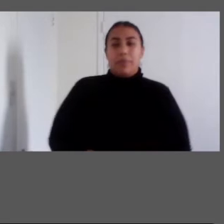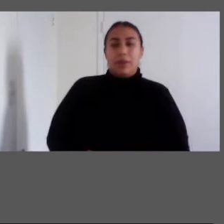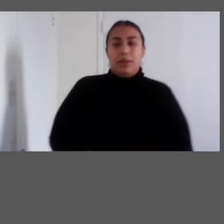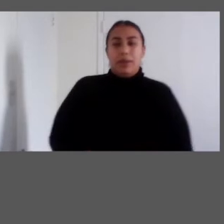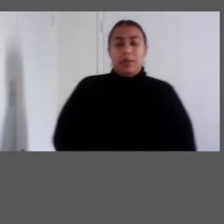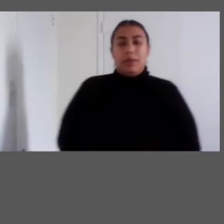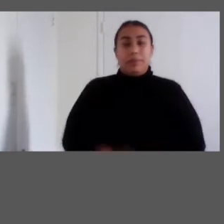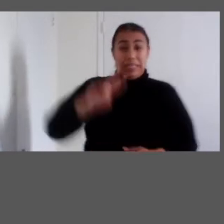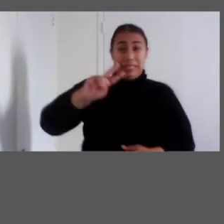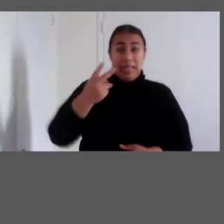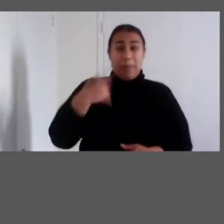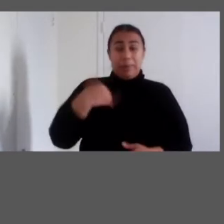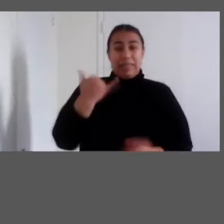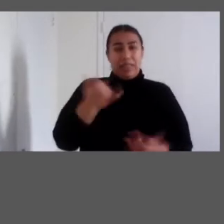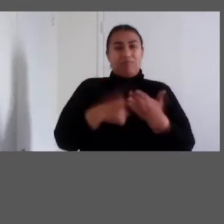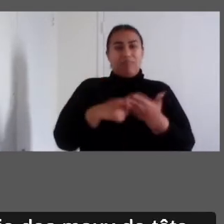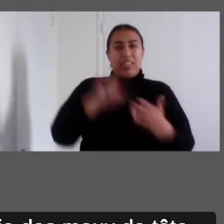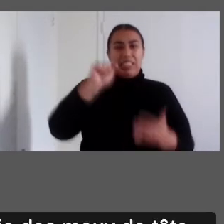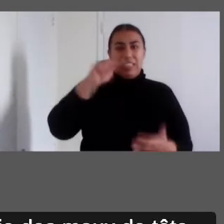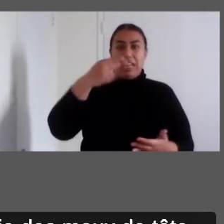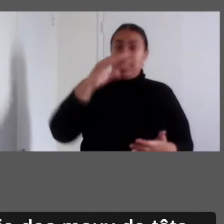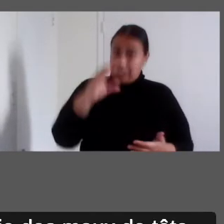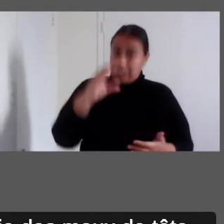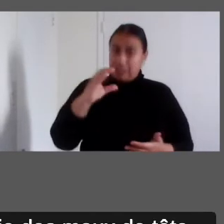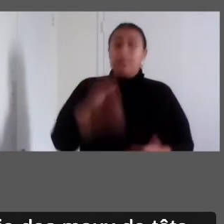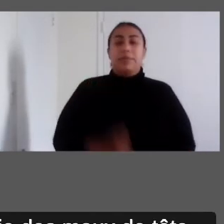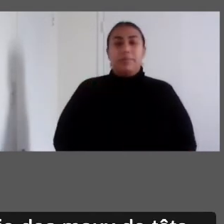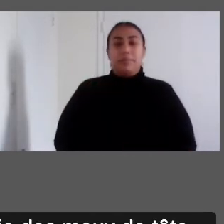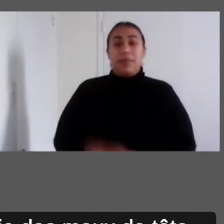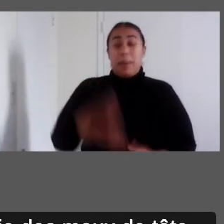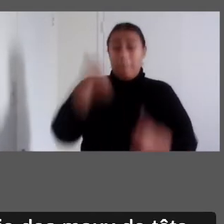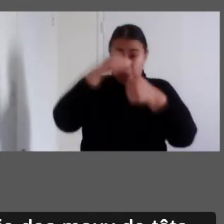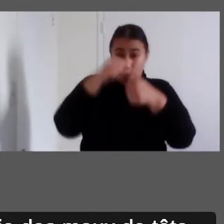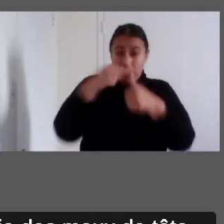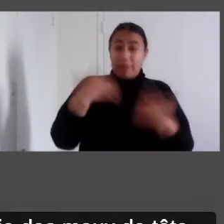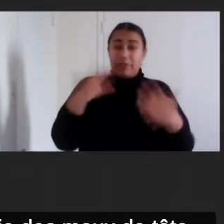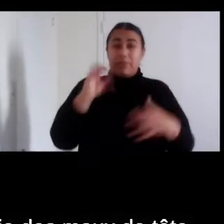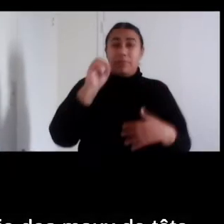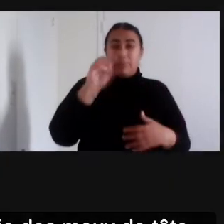less incidence, guys. Remember, you can take a patient out of the category of chronic headaches with the use of cannabis-based medications.